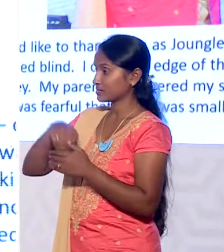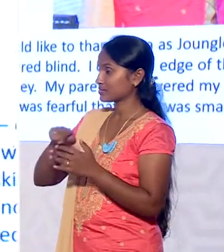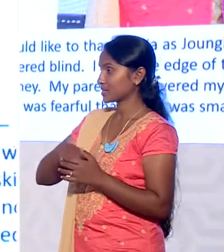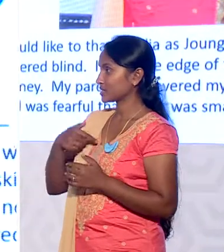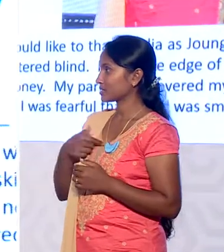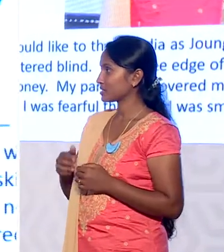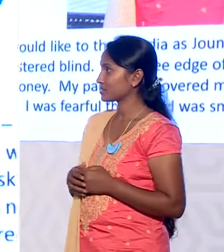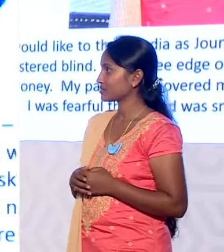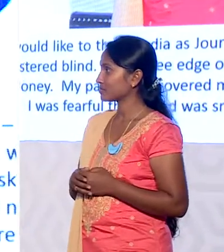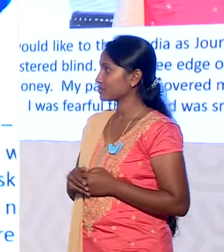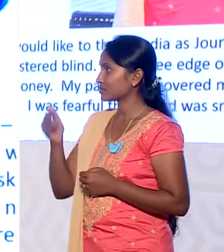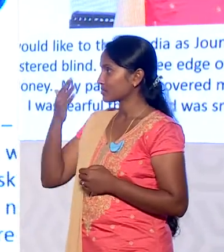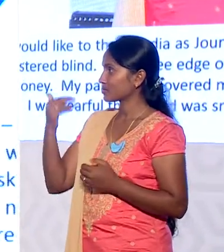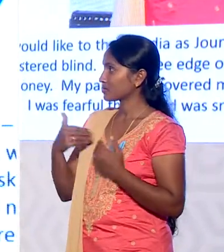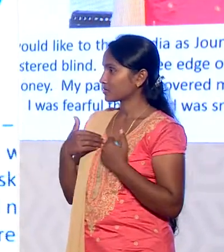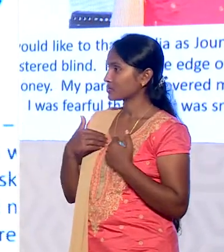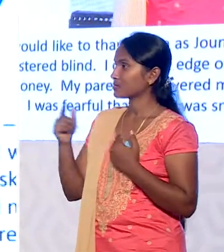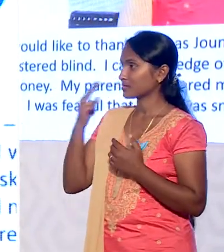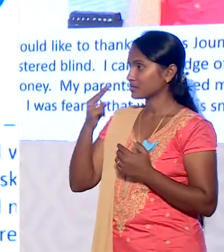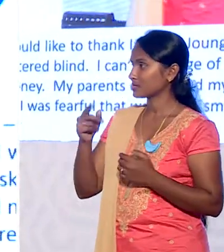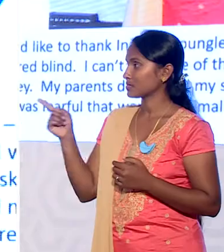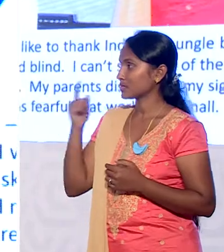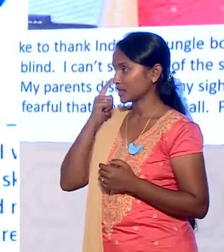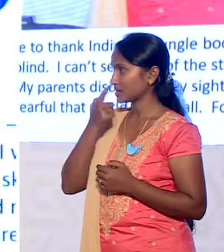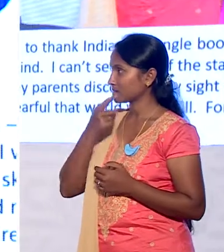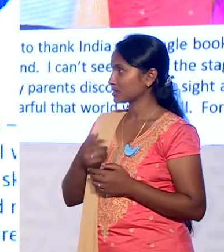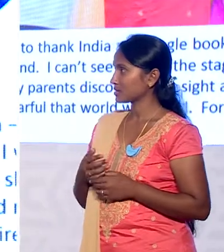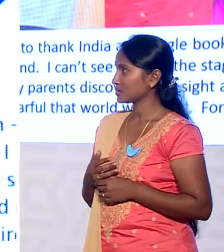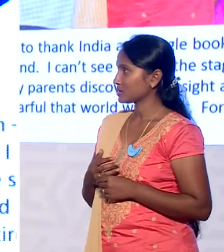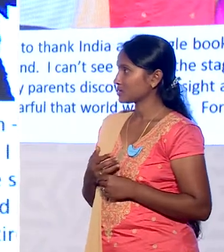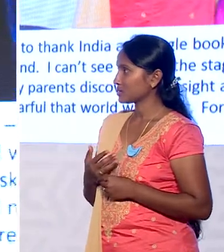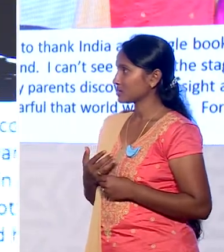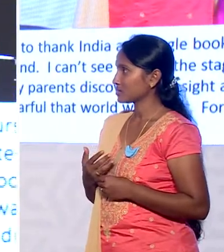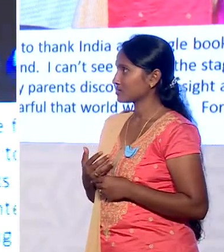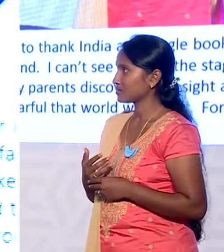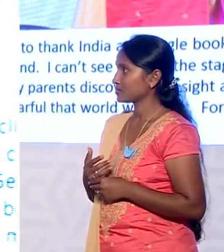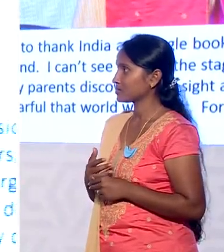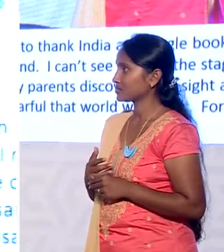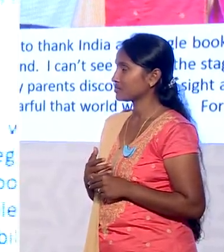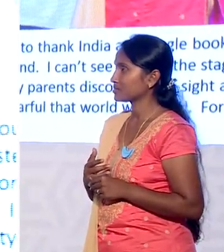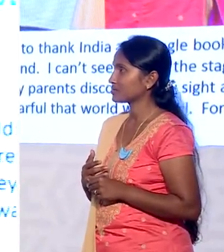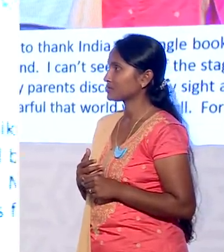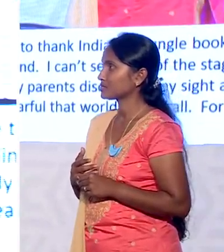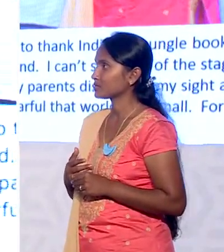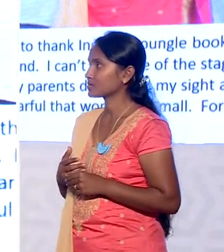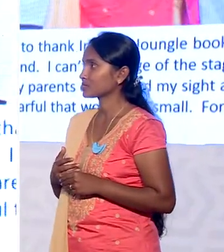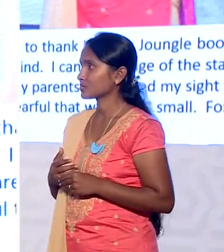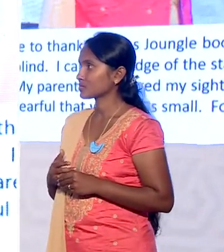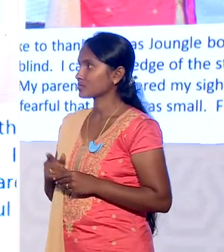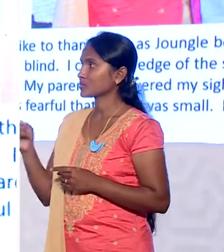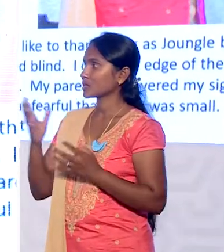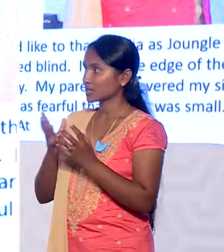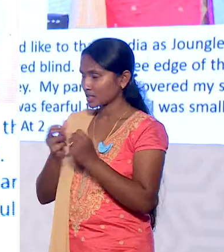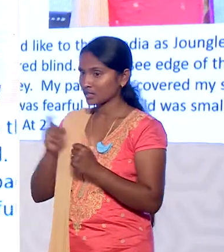at 28, I had to, because I had damaged my eyes. And in damaging my eyes, Accenture, I went to see them. I told them